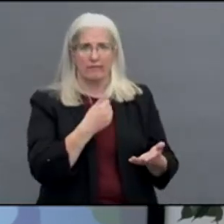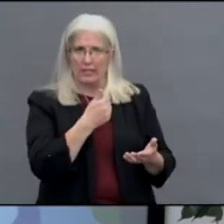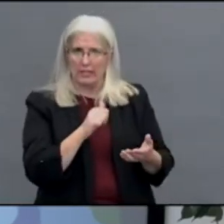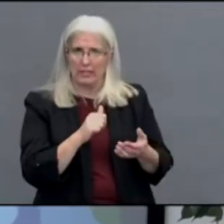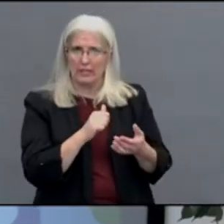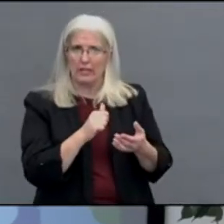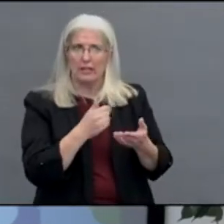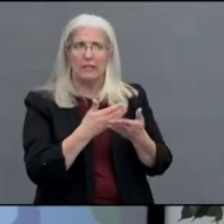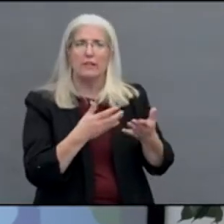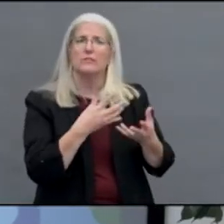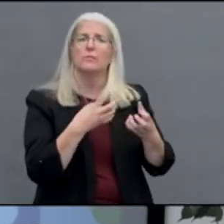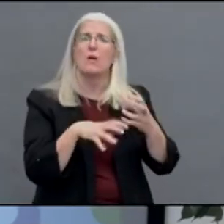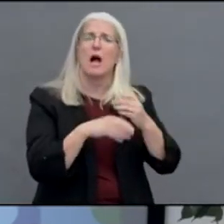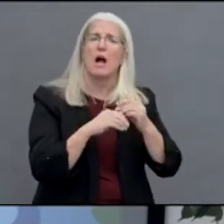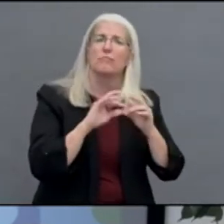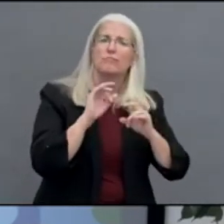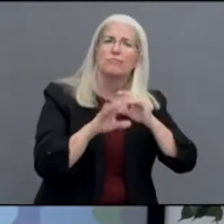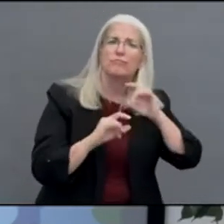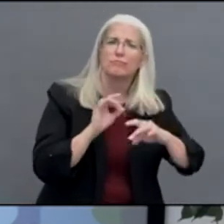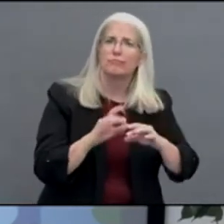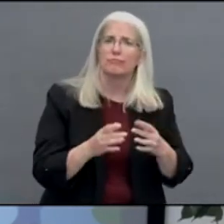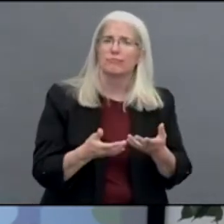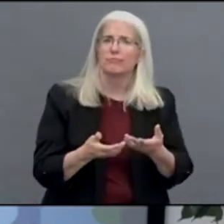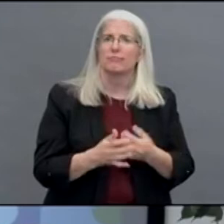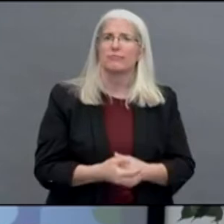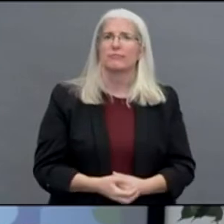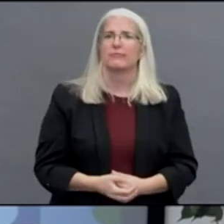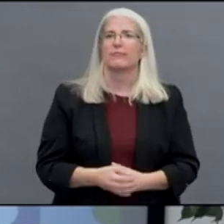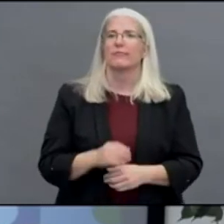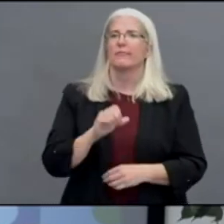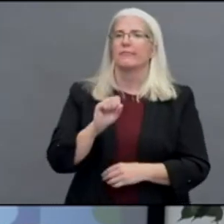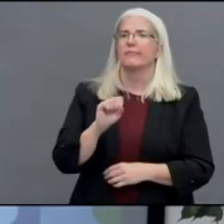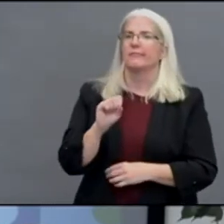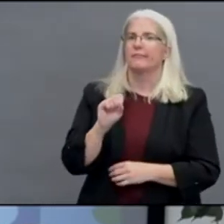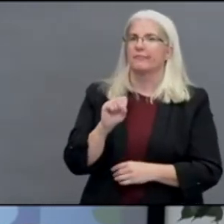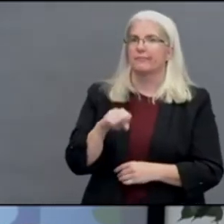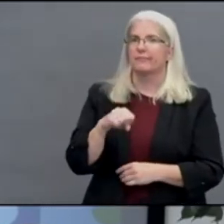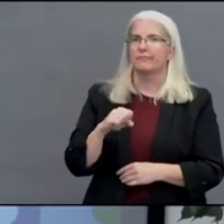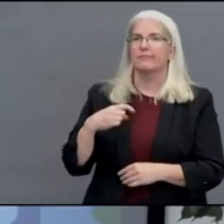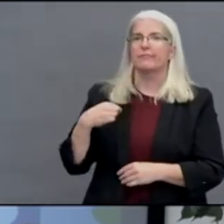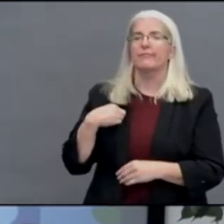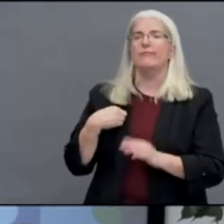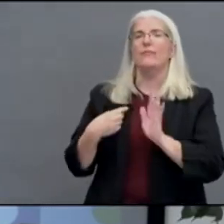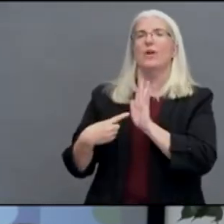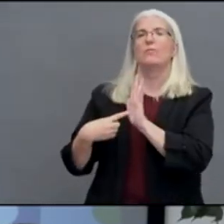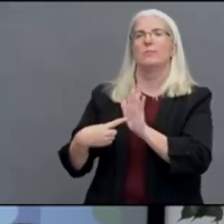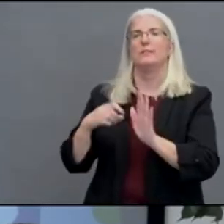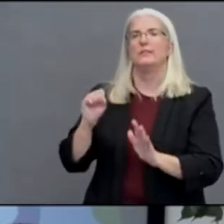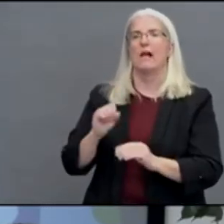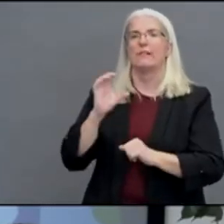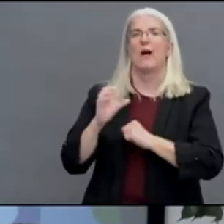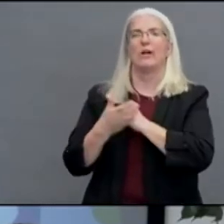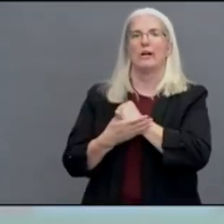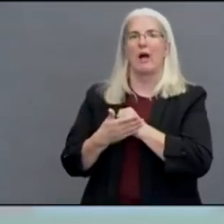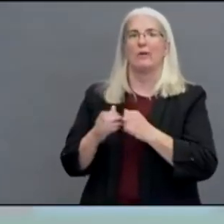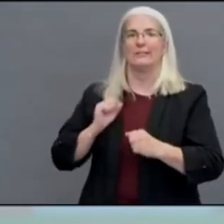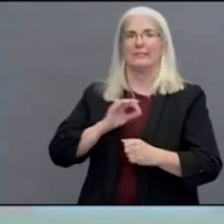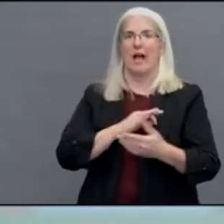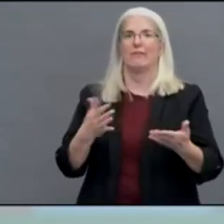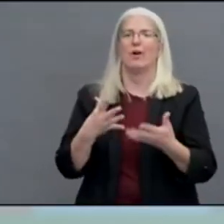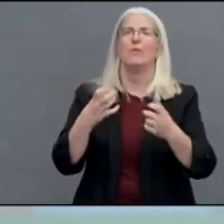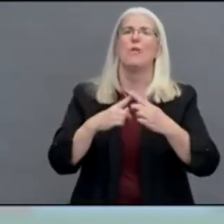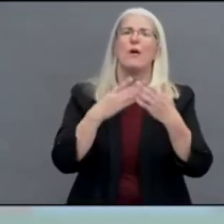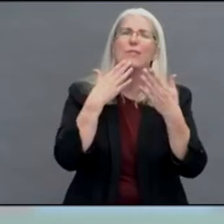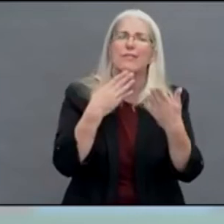today? I would like to, on behalf of Santa Clara County, the staff here, just thank you for your continued efforts to